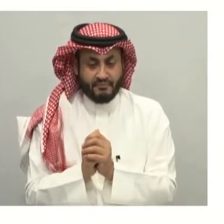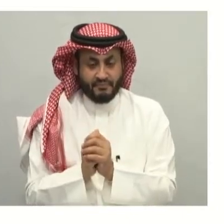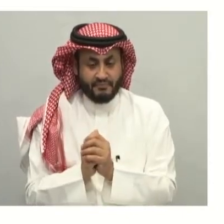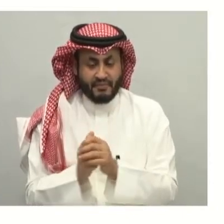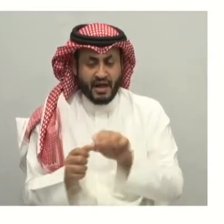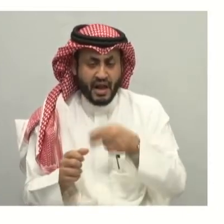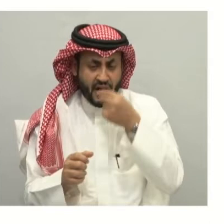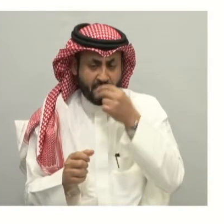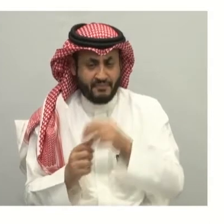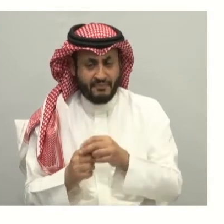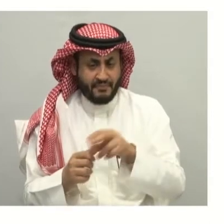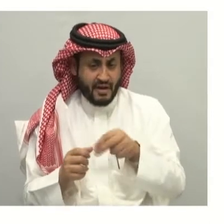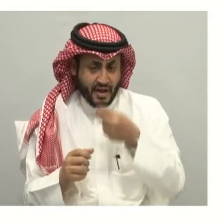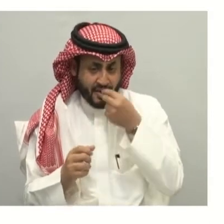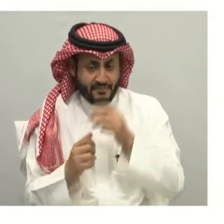Rice.